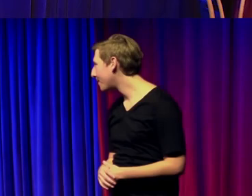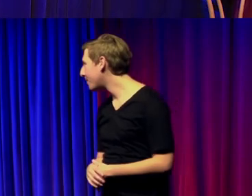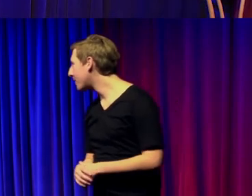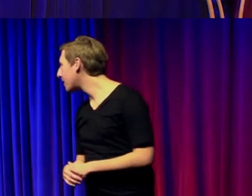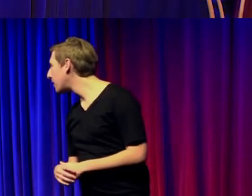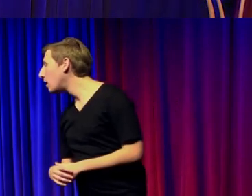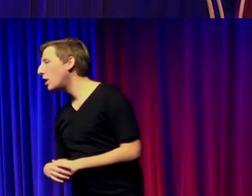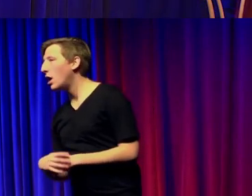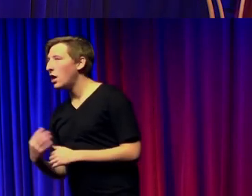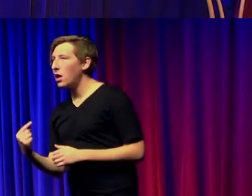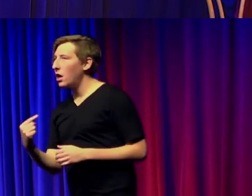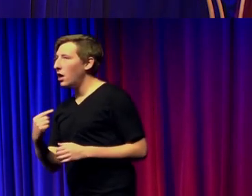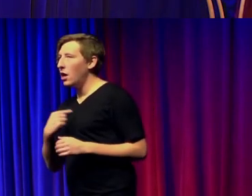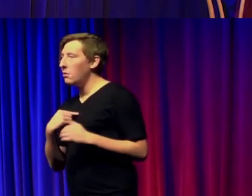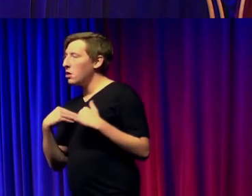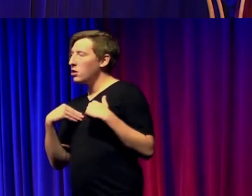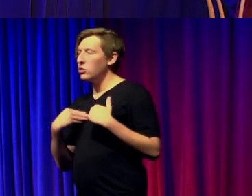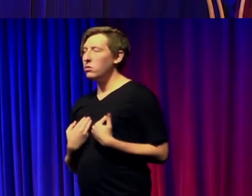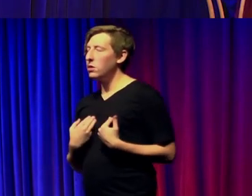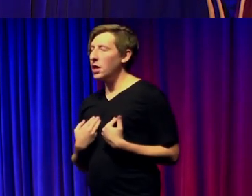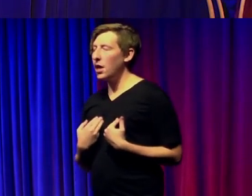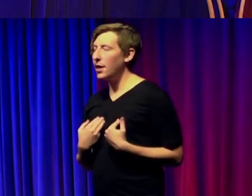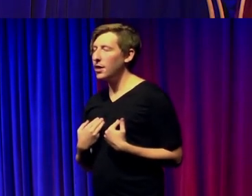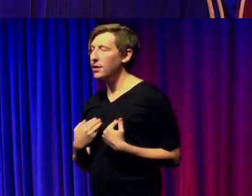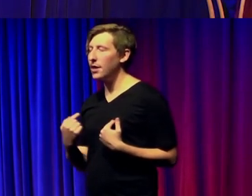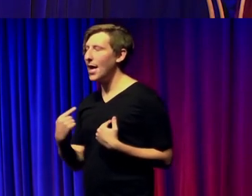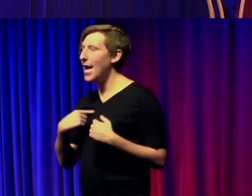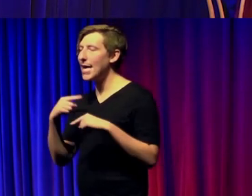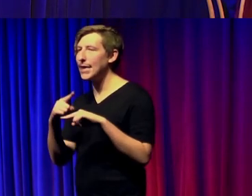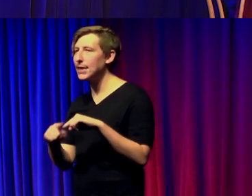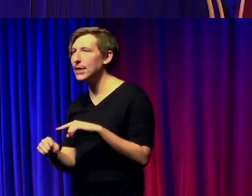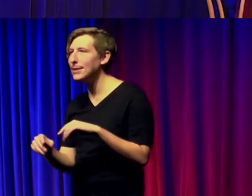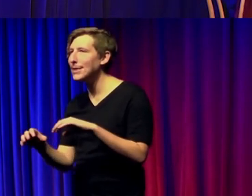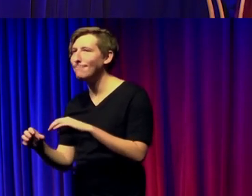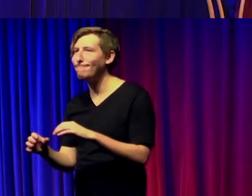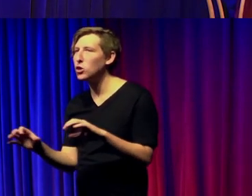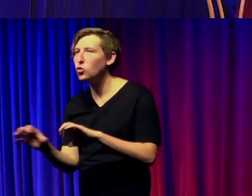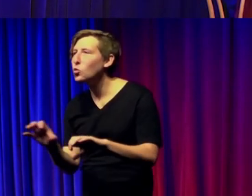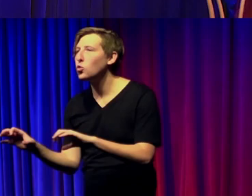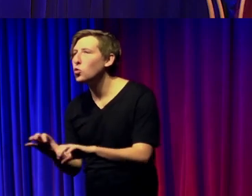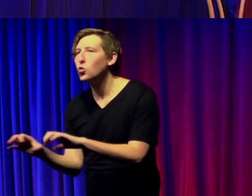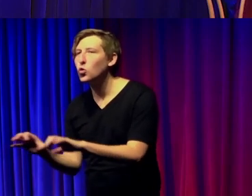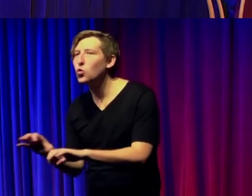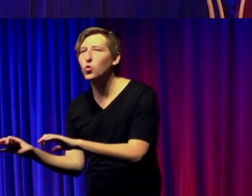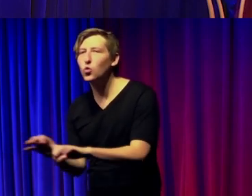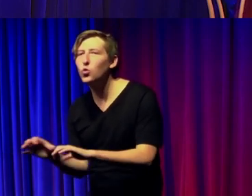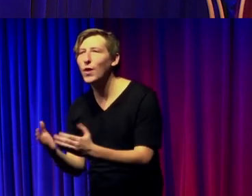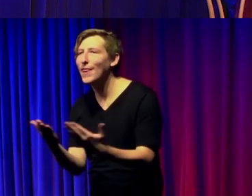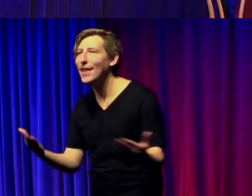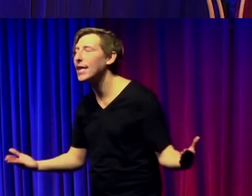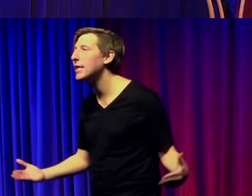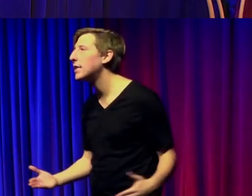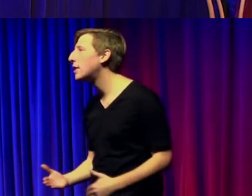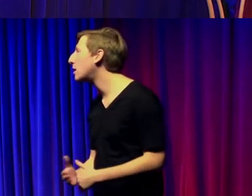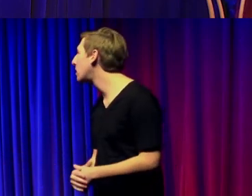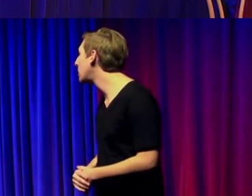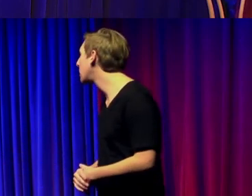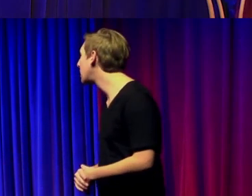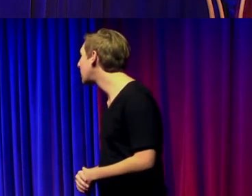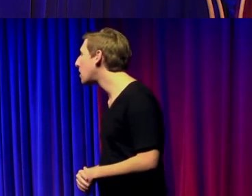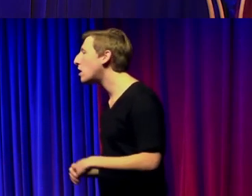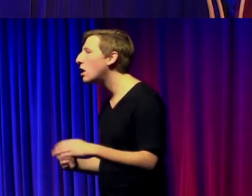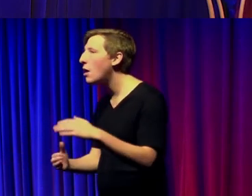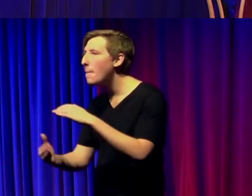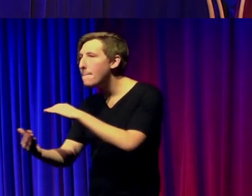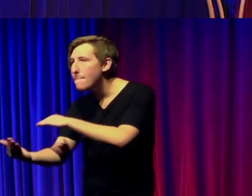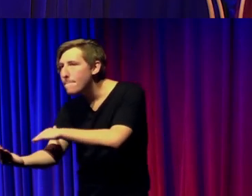idiot! I'm too tired. I can't do this many activities. We have morning unit activities. afternoon